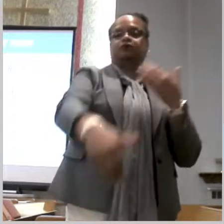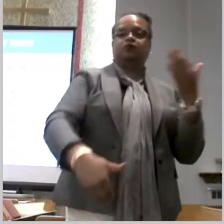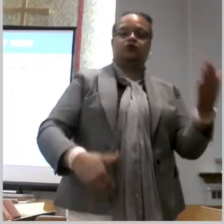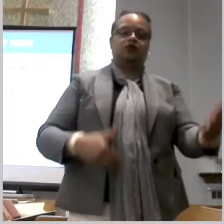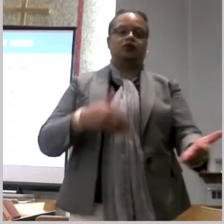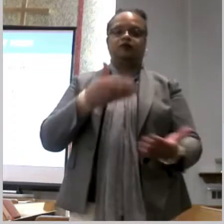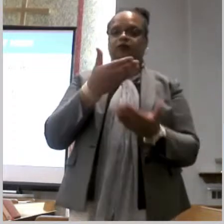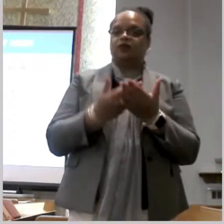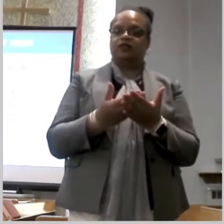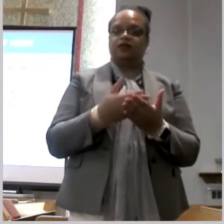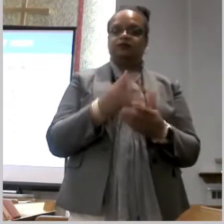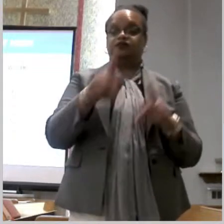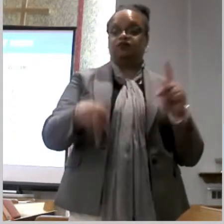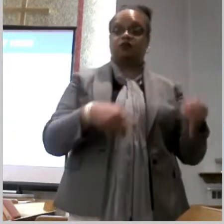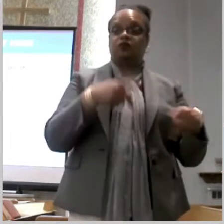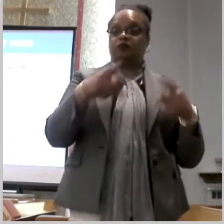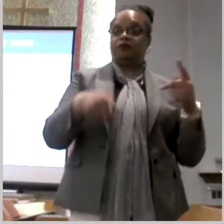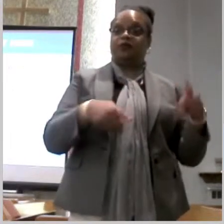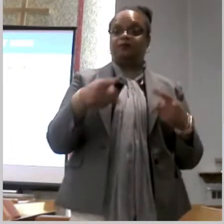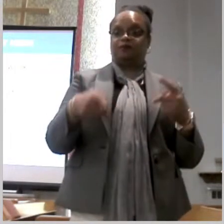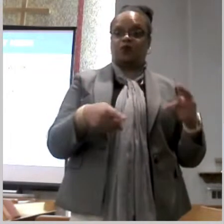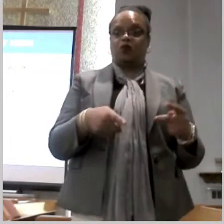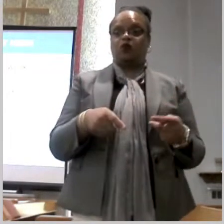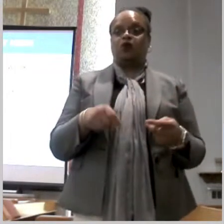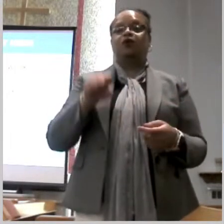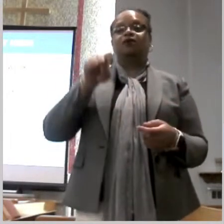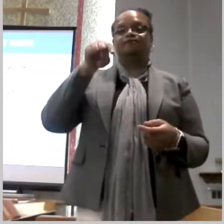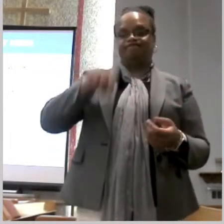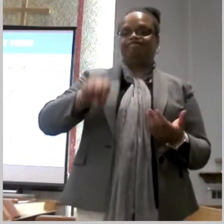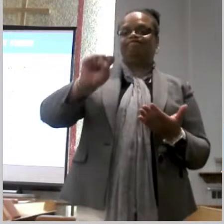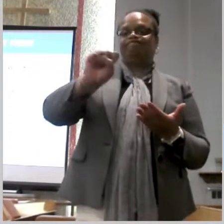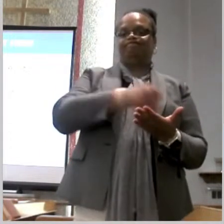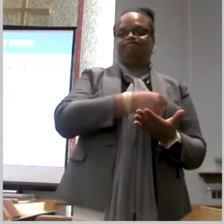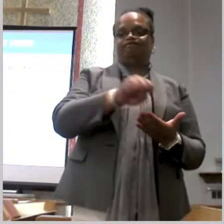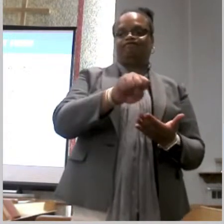strong, from the lips of all people.